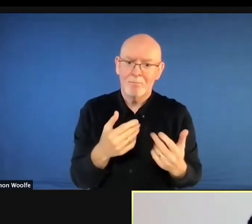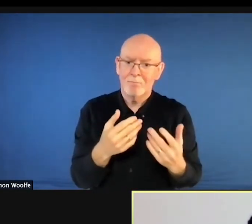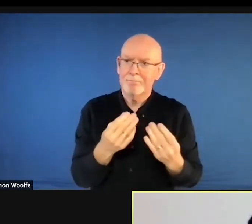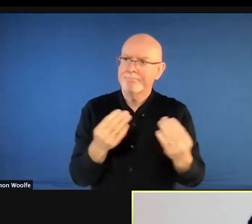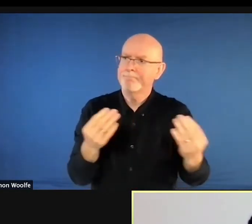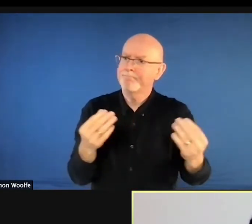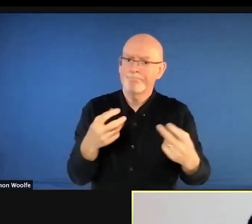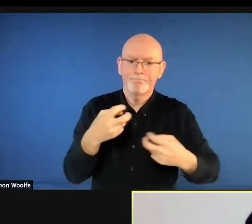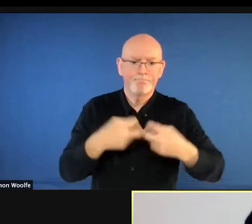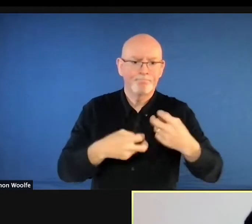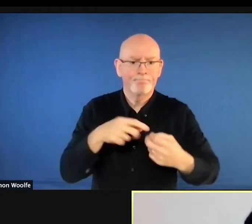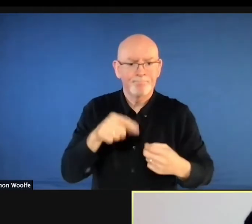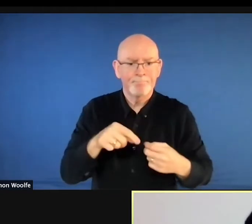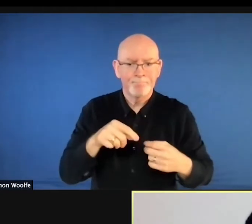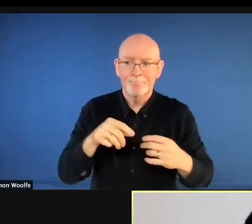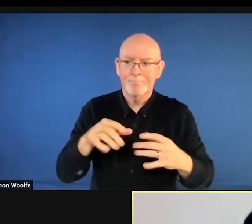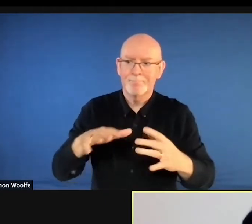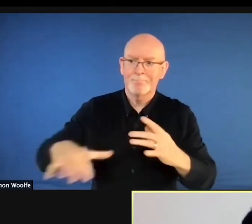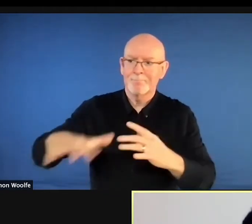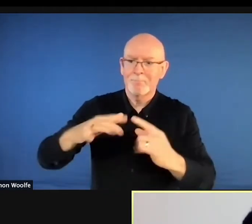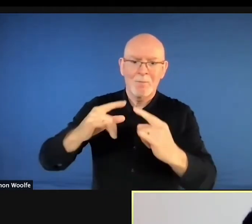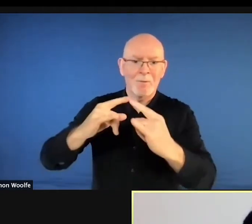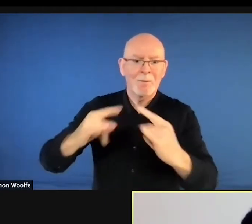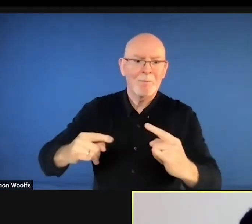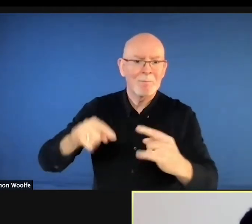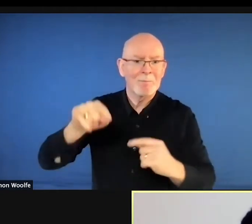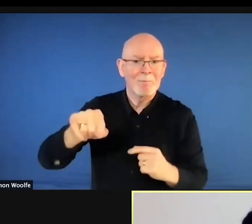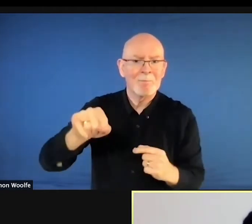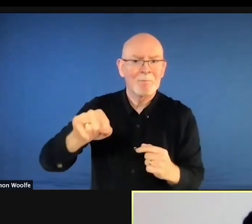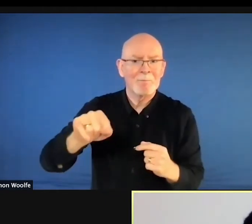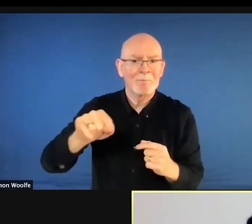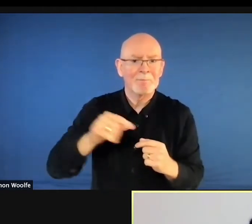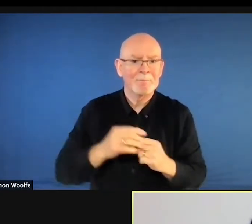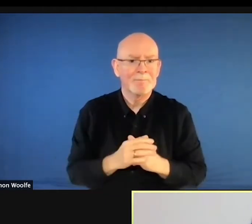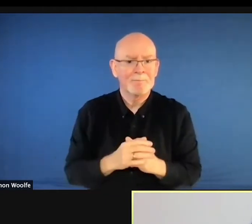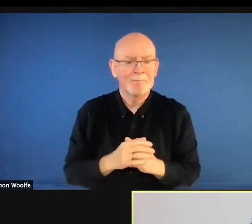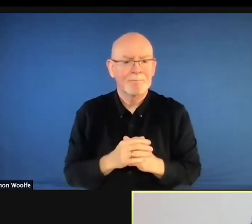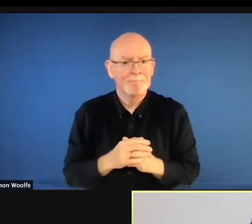be governed through the code of ethics.